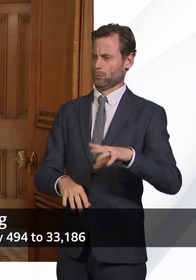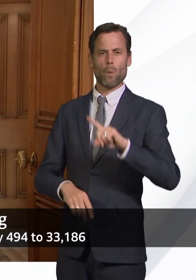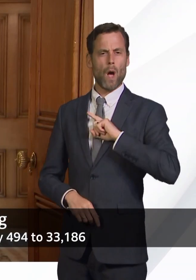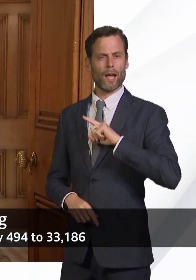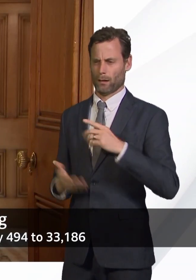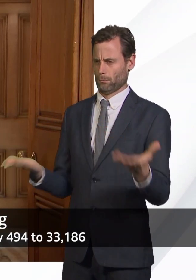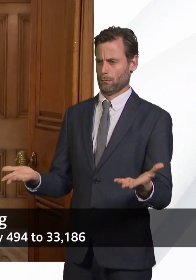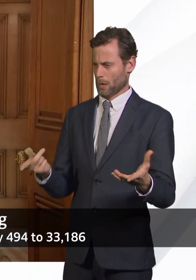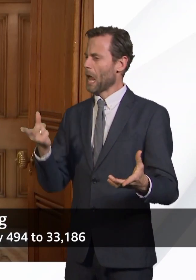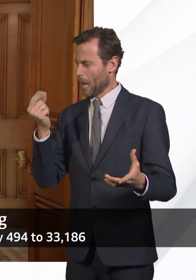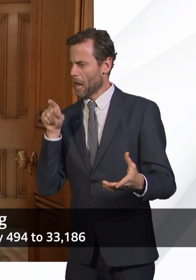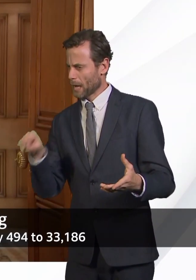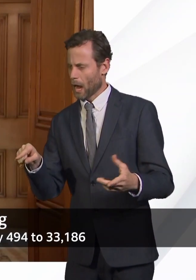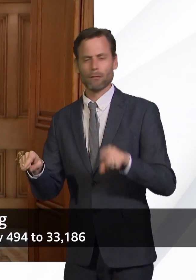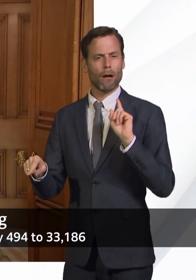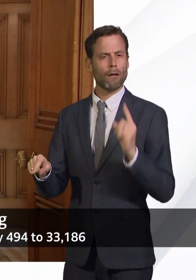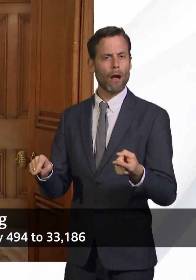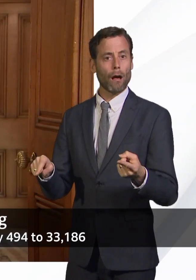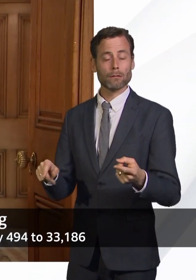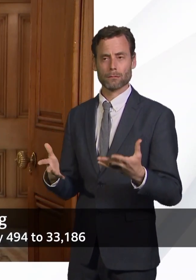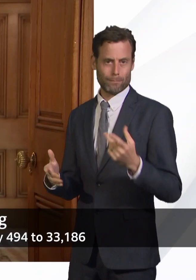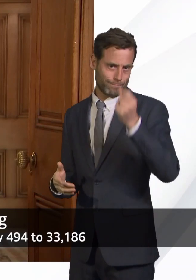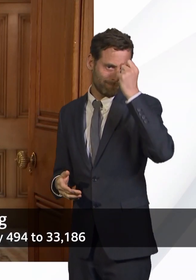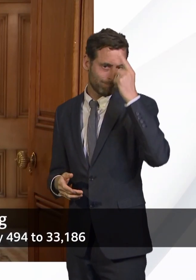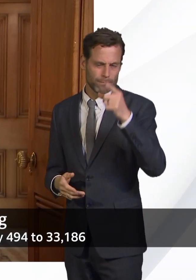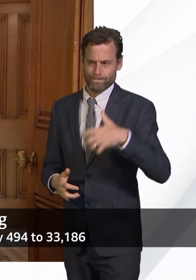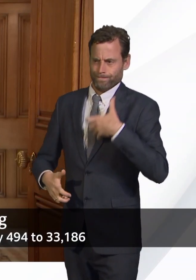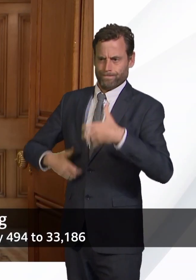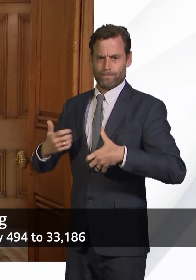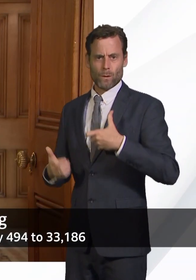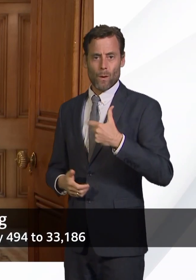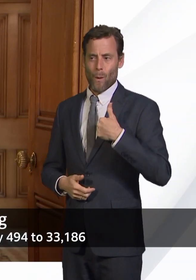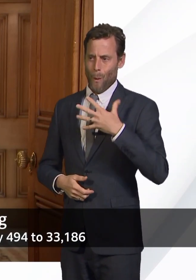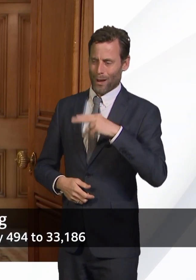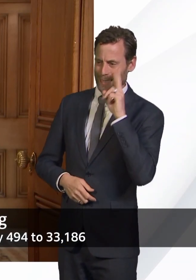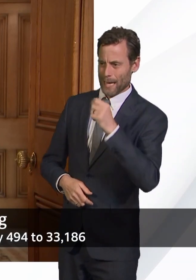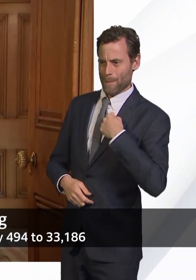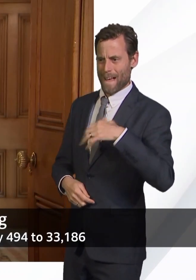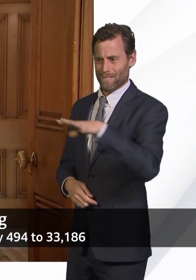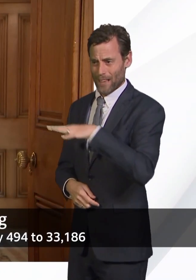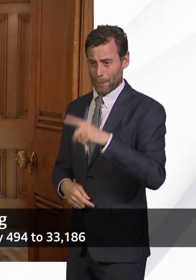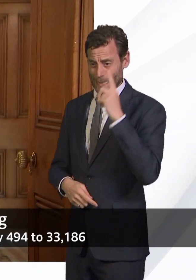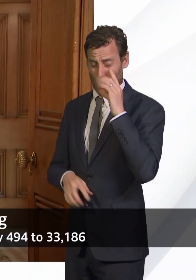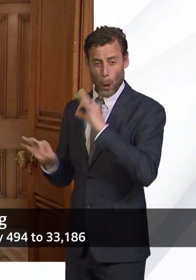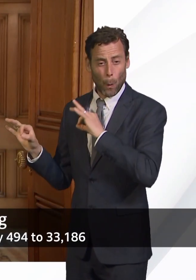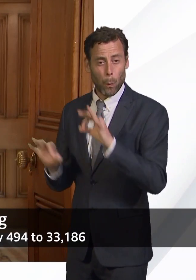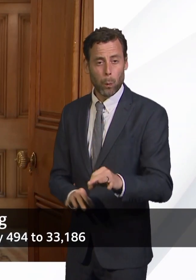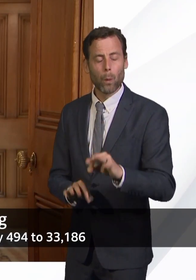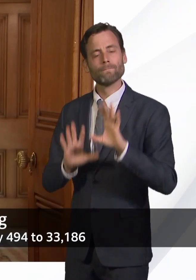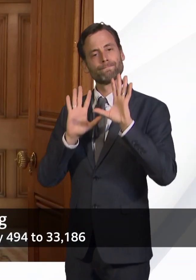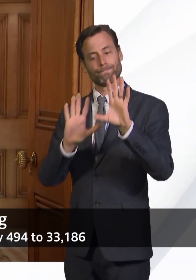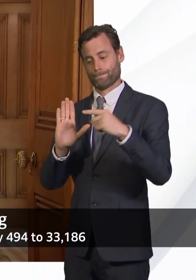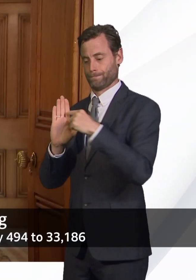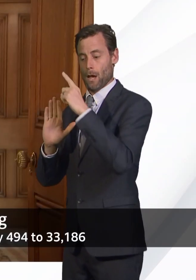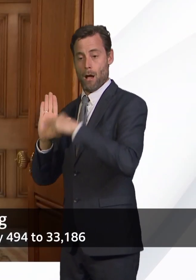at first glance, especially when people have been separated from their loved ones for so long. But our guidelines make